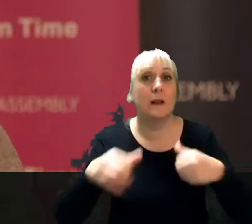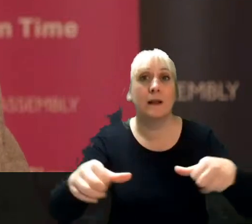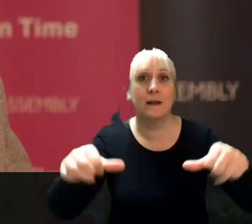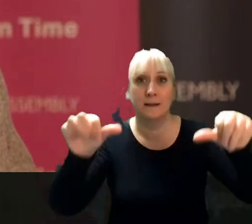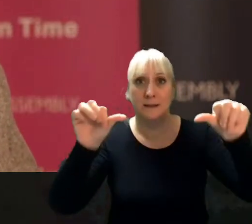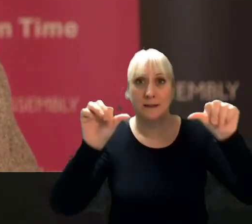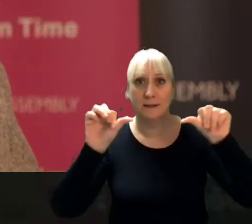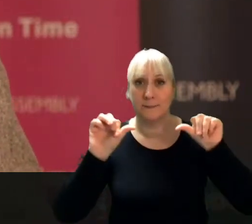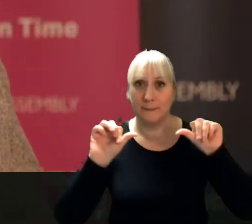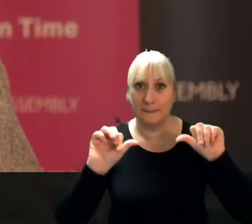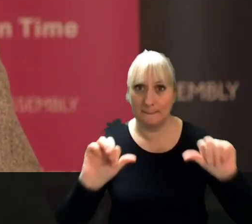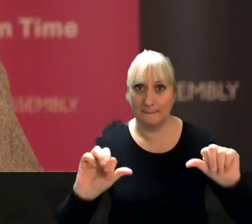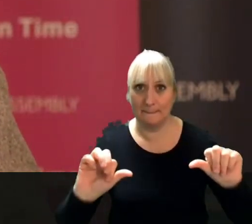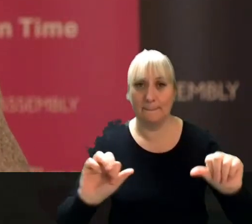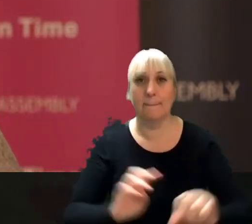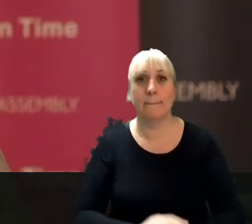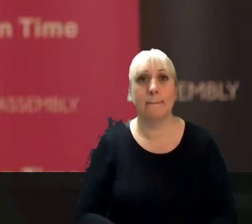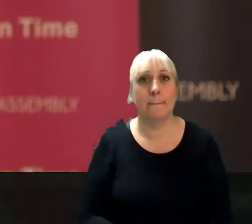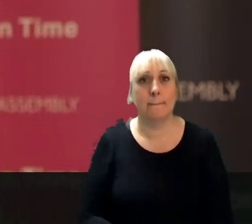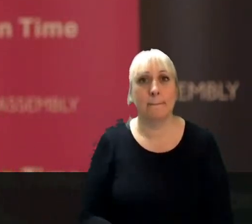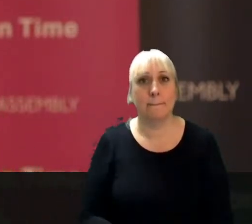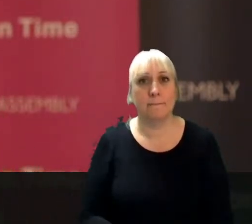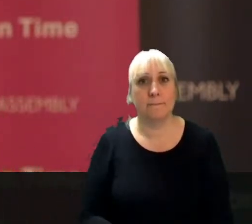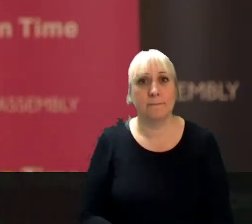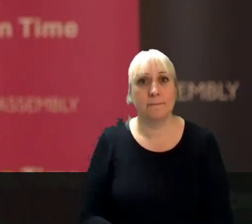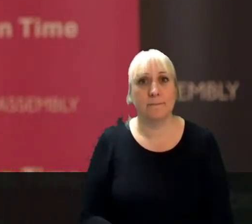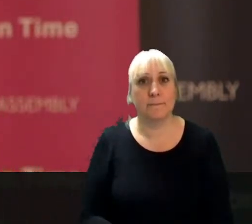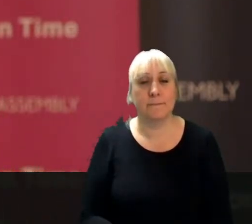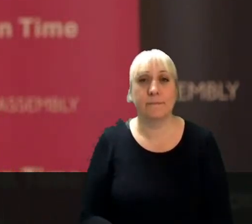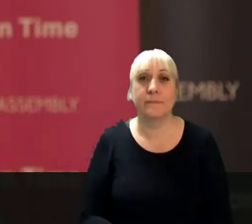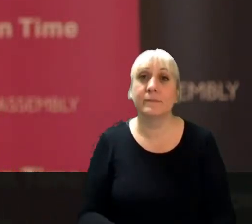topic, which is on housing.